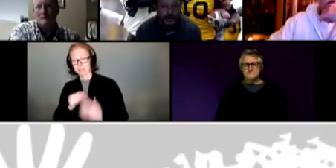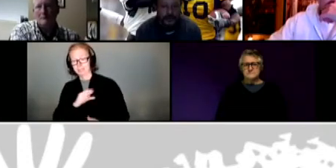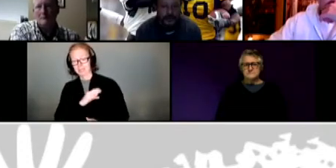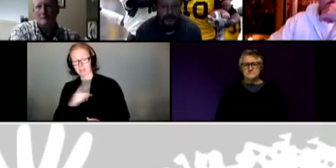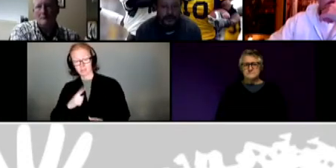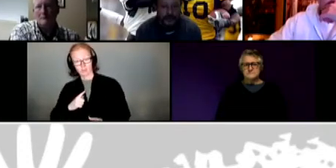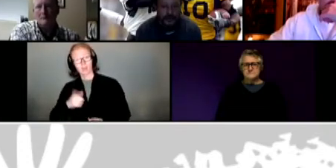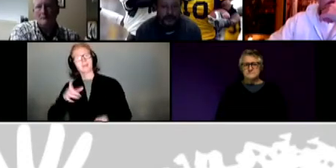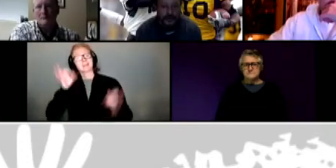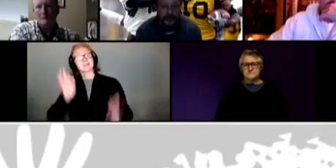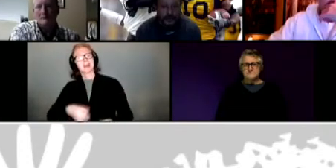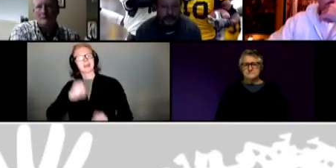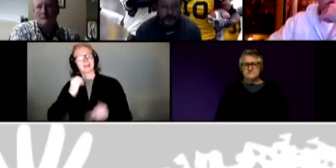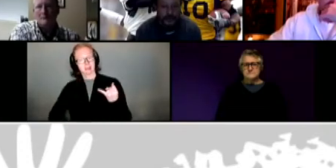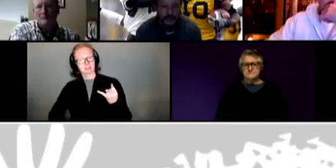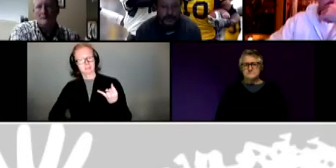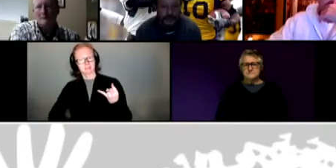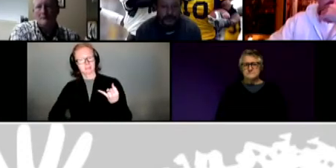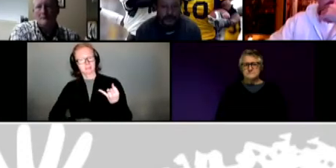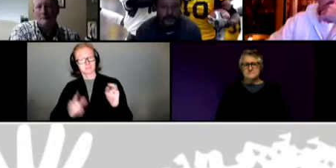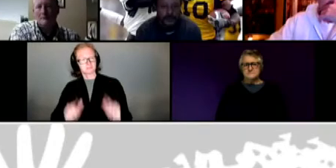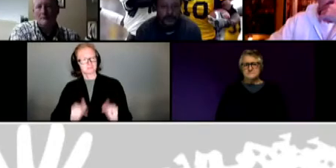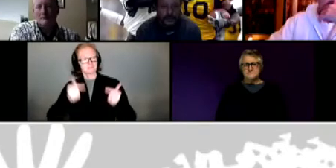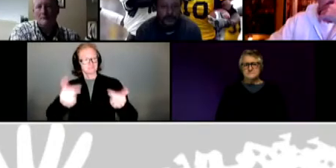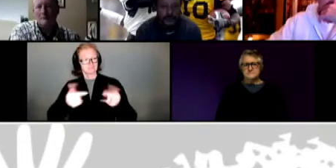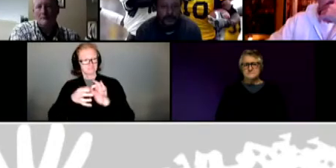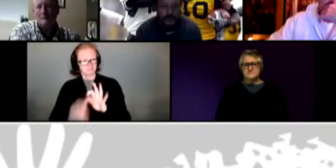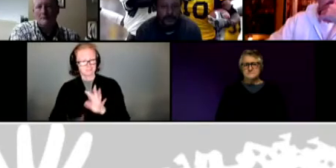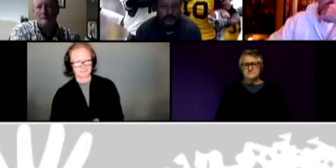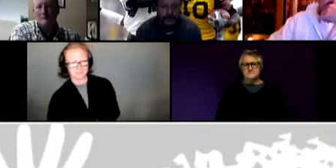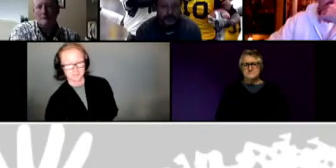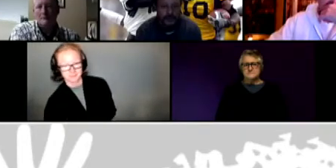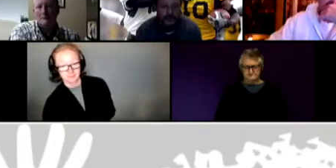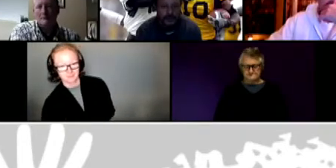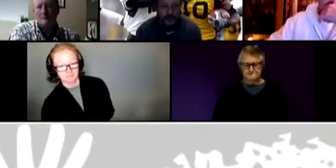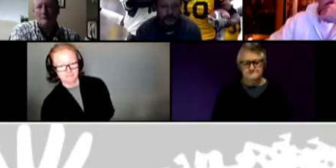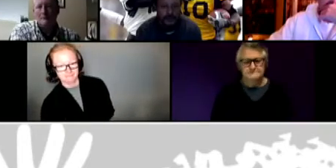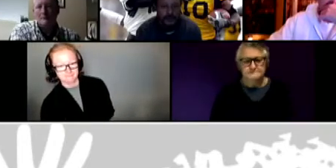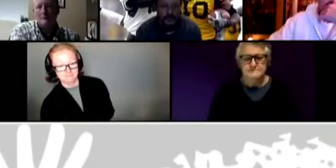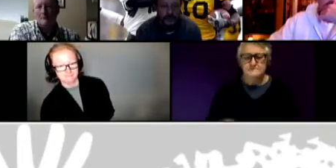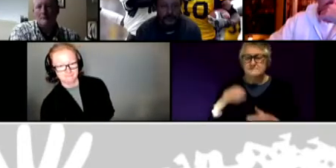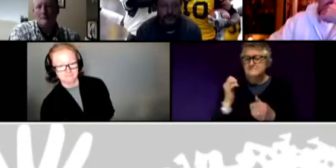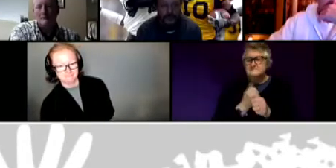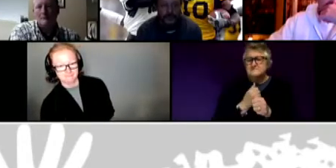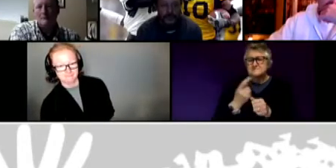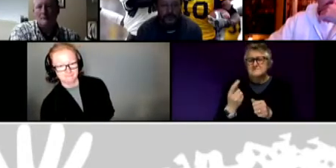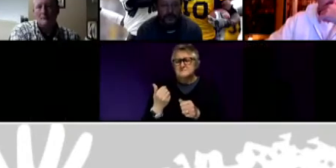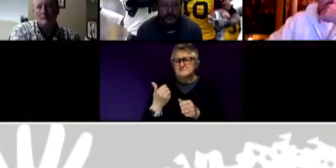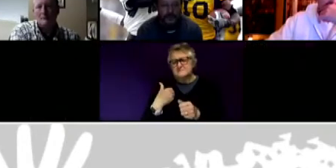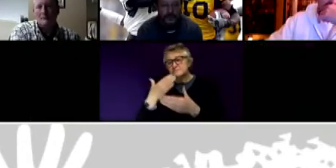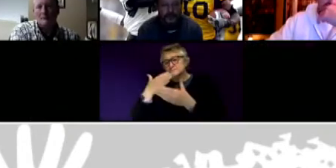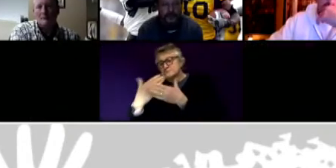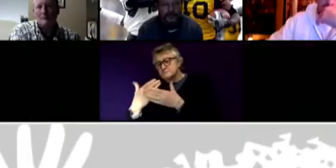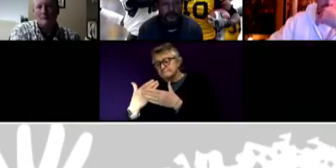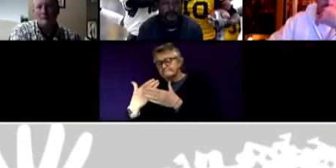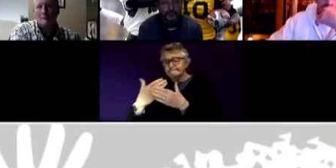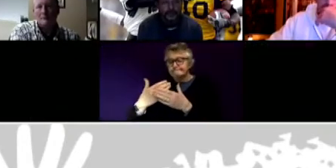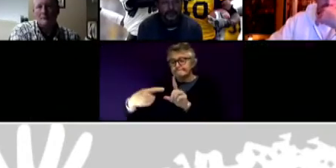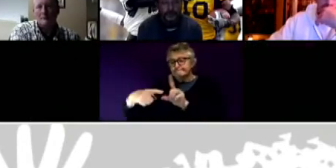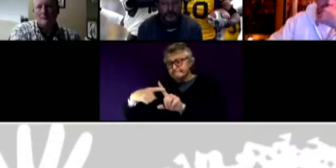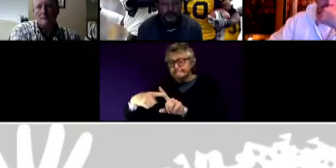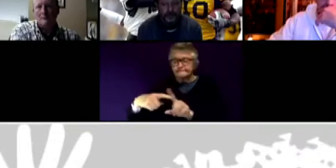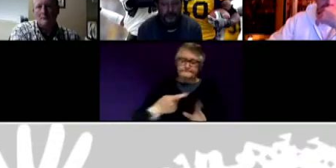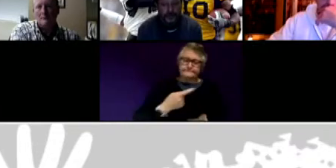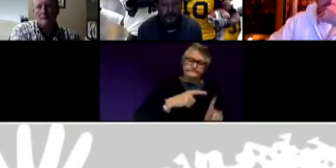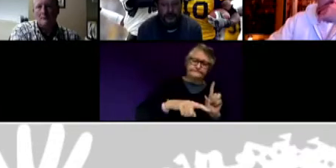say. So, you know, everybody I think has good and bad parts of their personalities and what they do and achieve for the city.